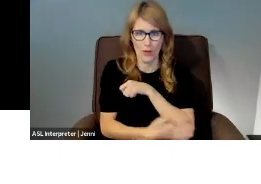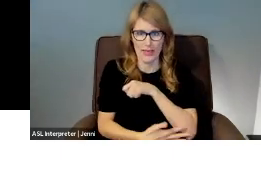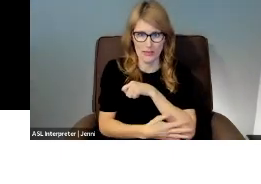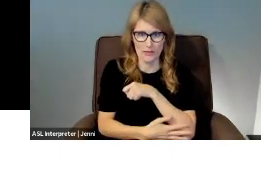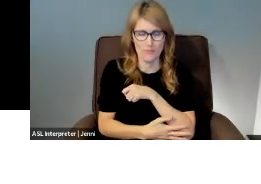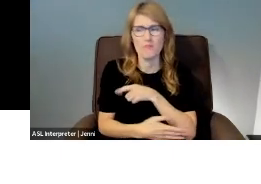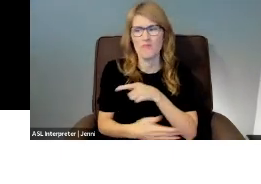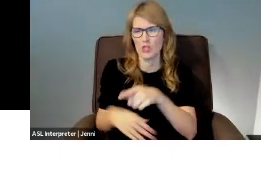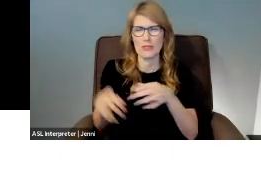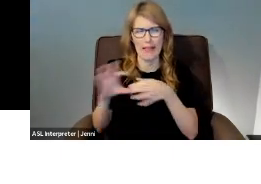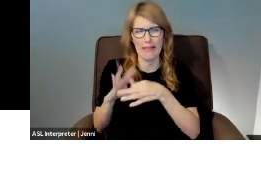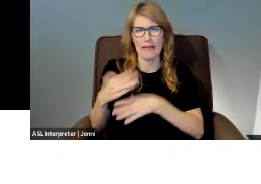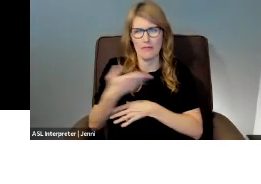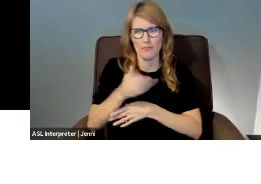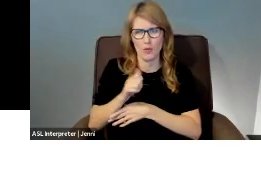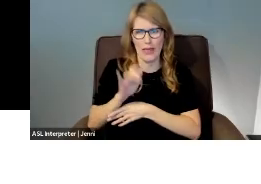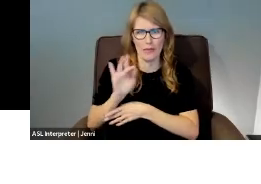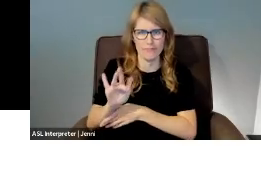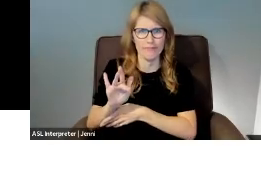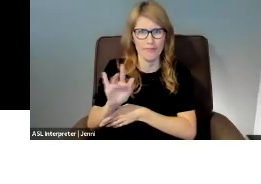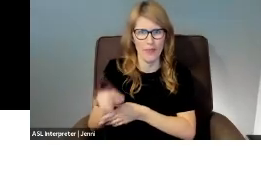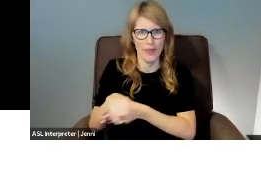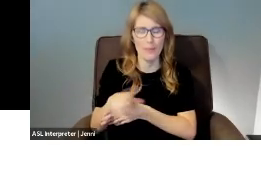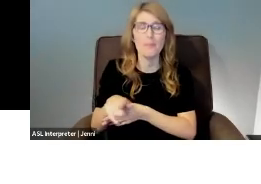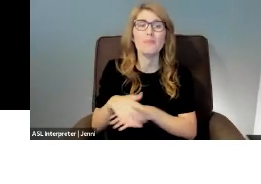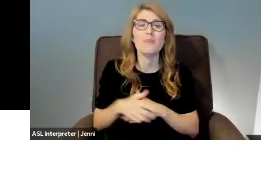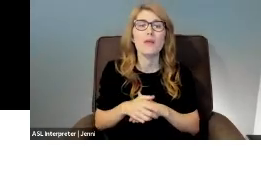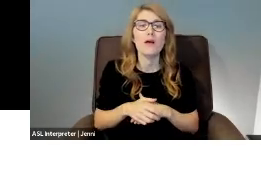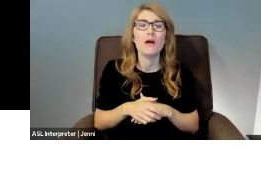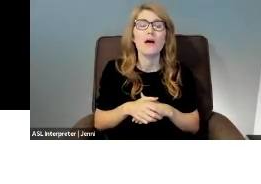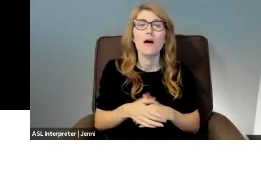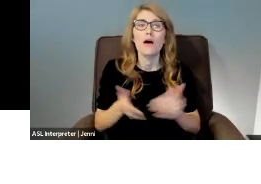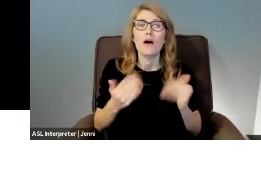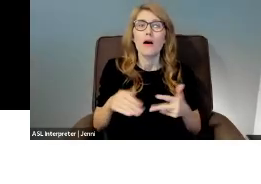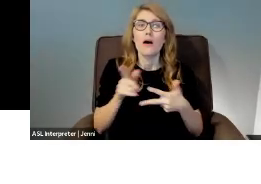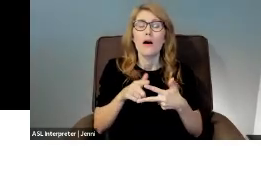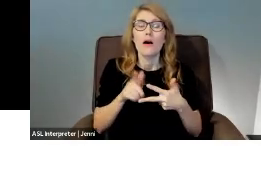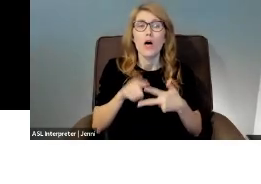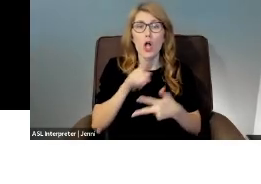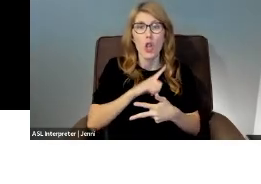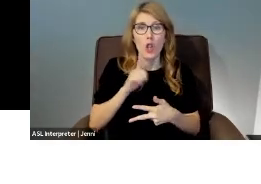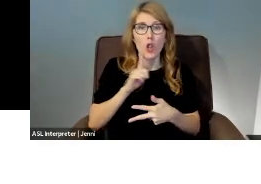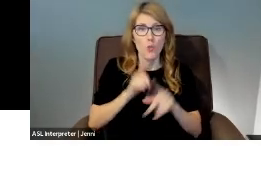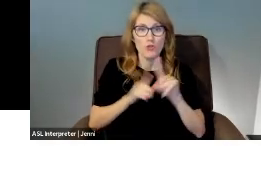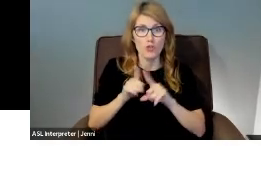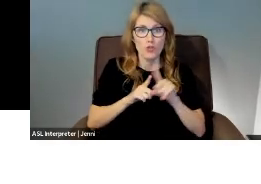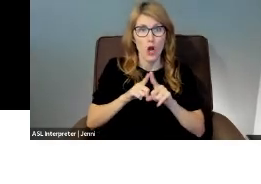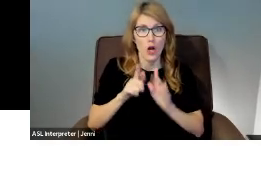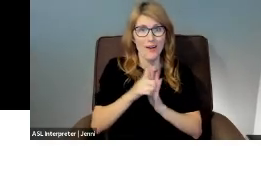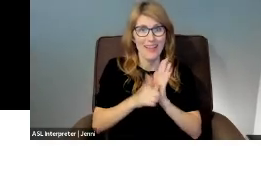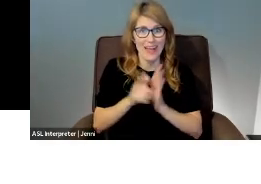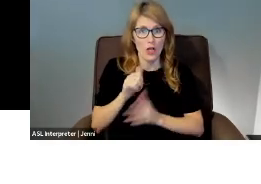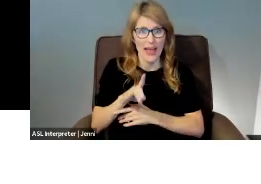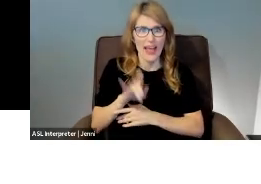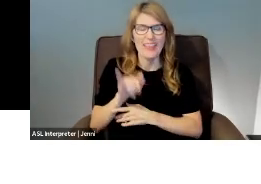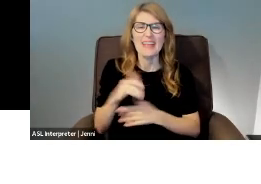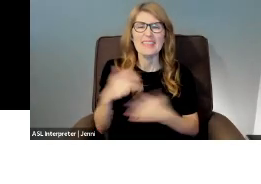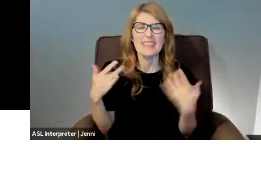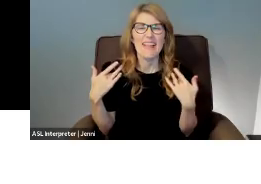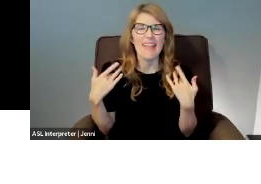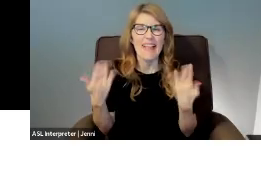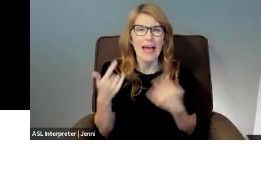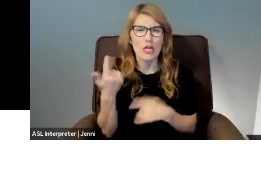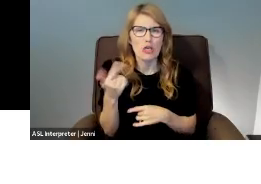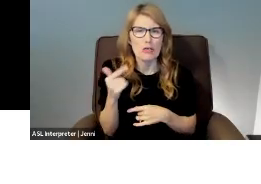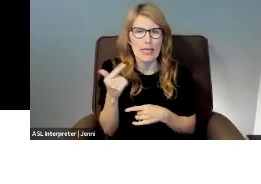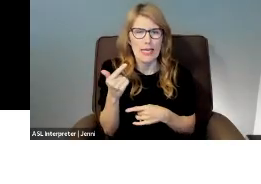at the link below. Lone Star Legal Aid is the lighter green shaded counties. So if you are